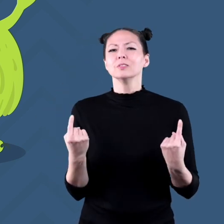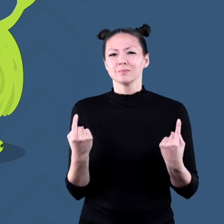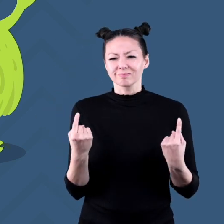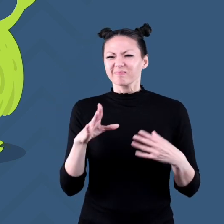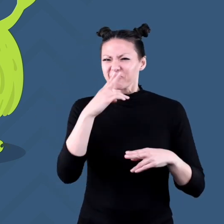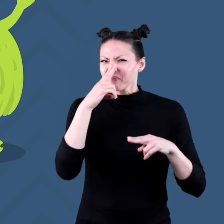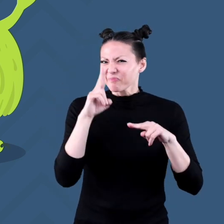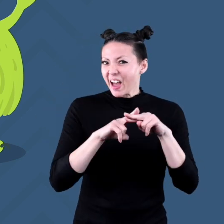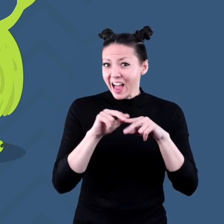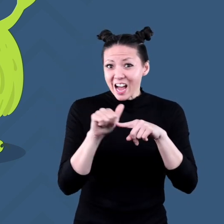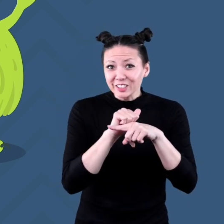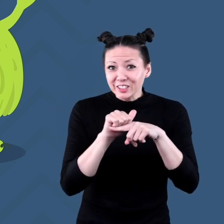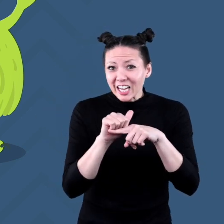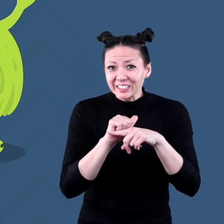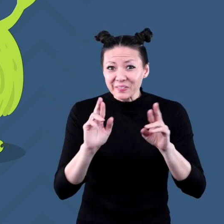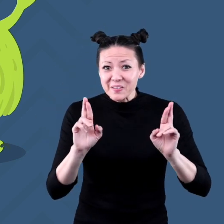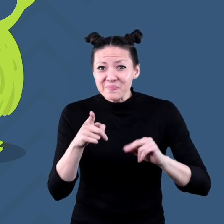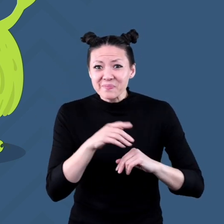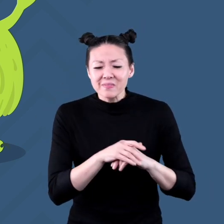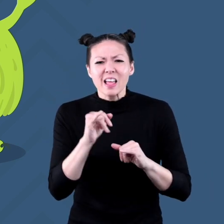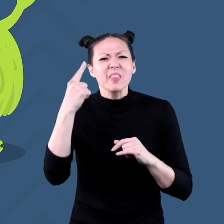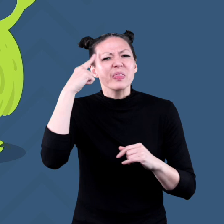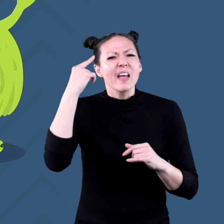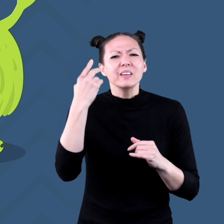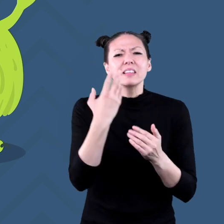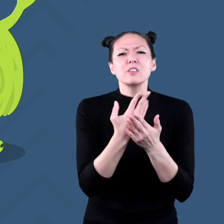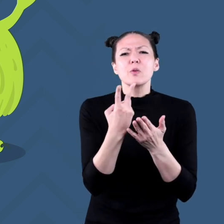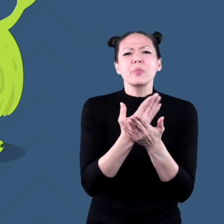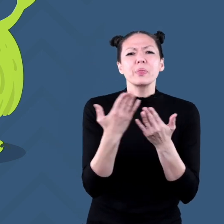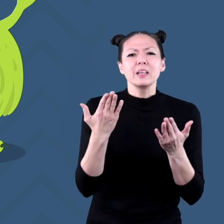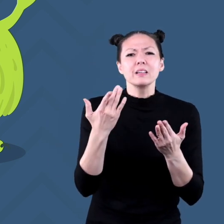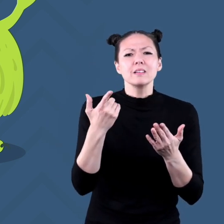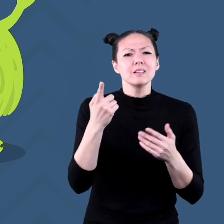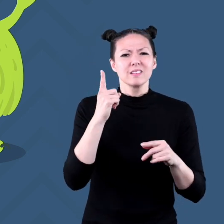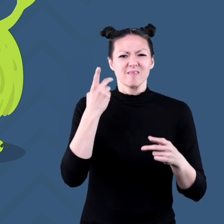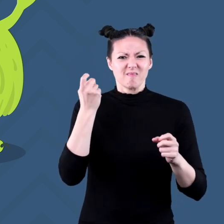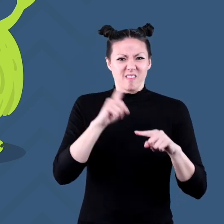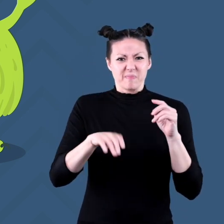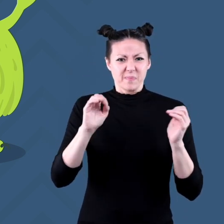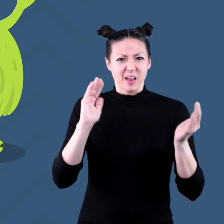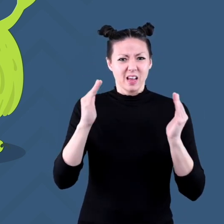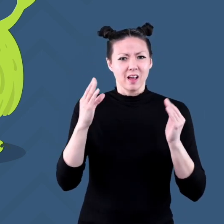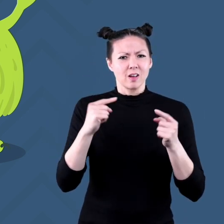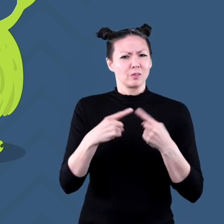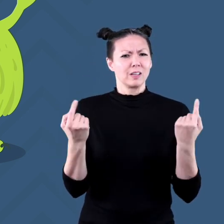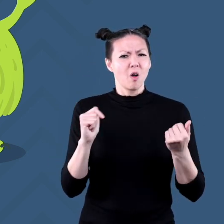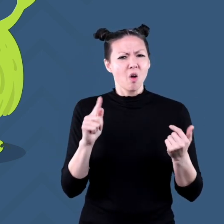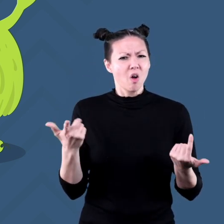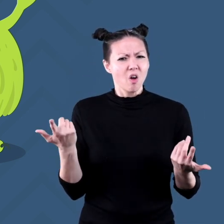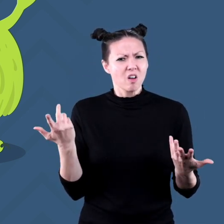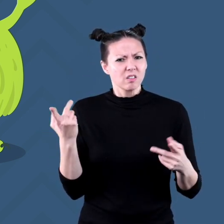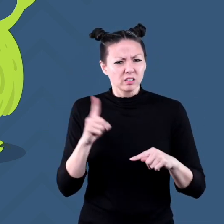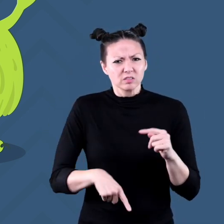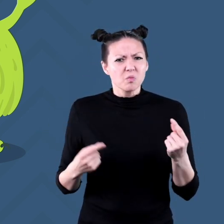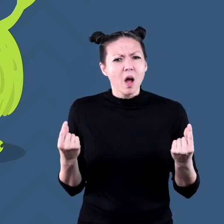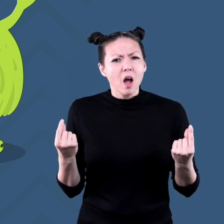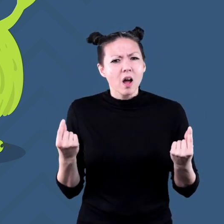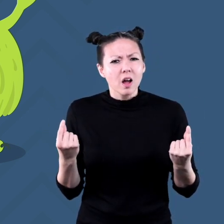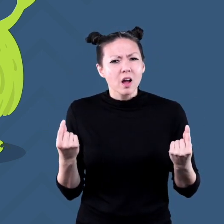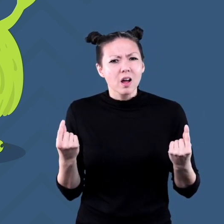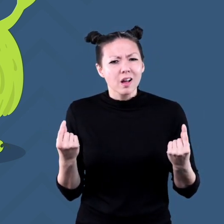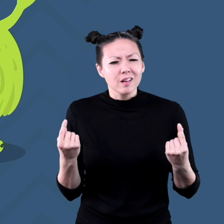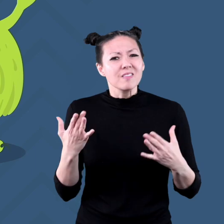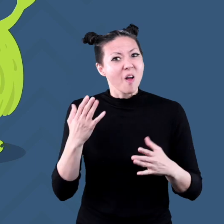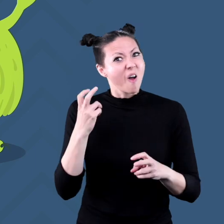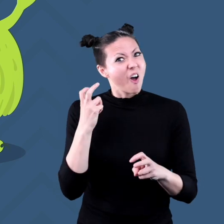here's a fun exercise. Can you think of two things that can't be compared and contrasted at all?